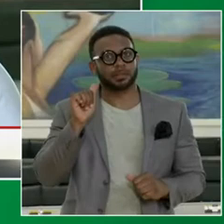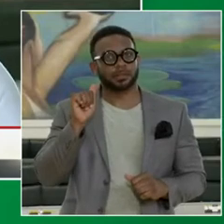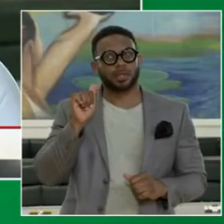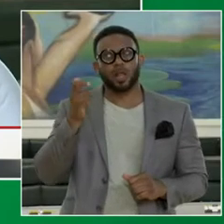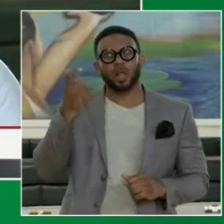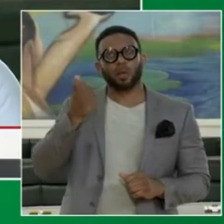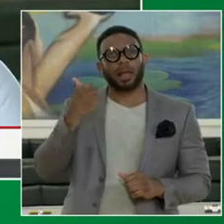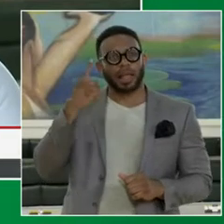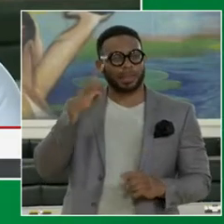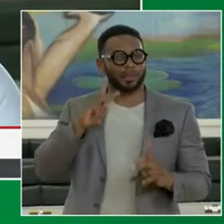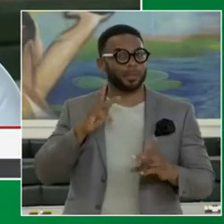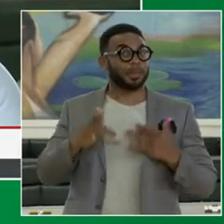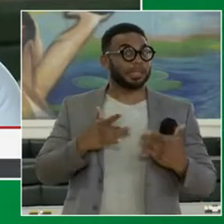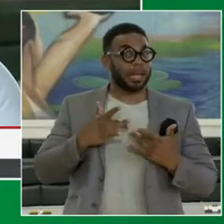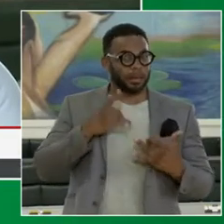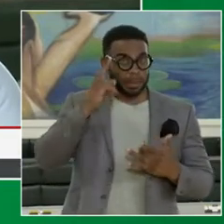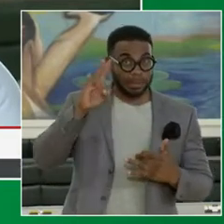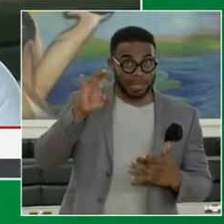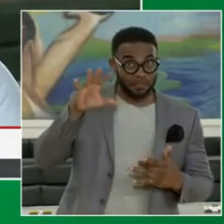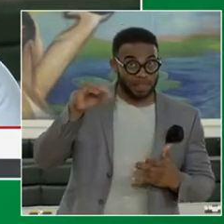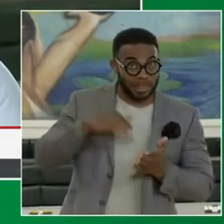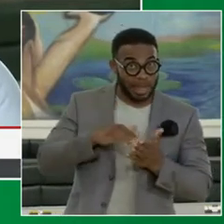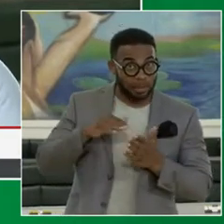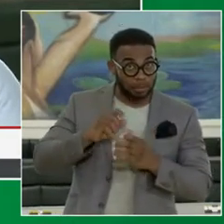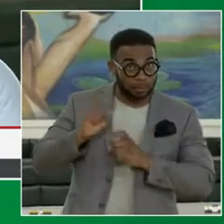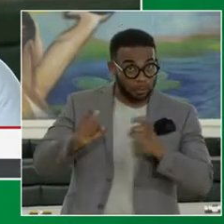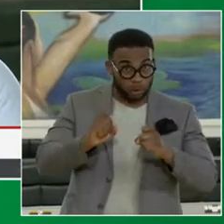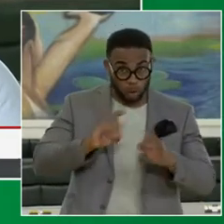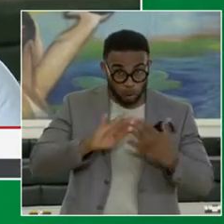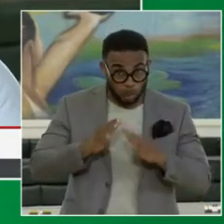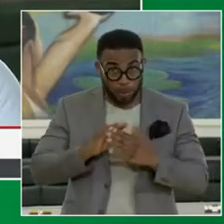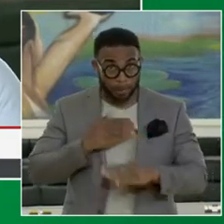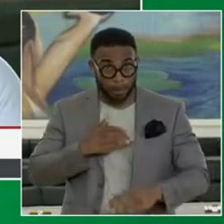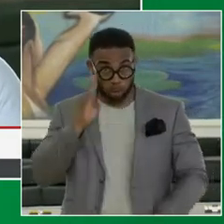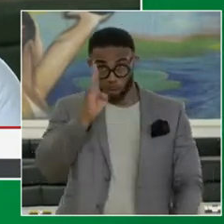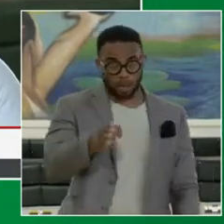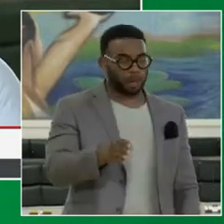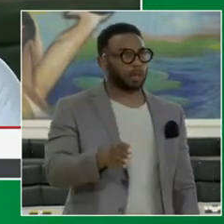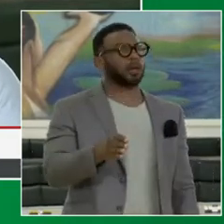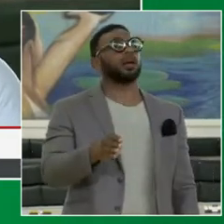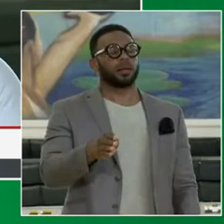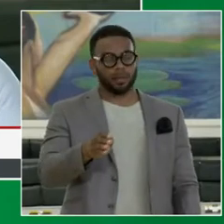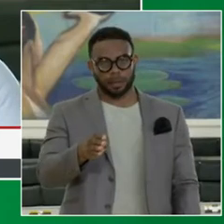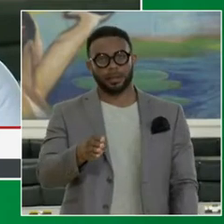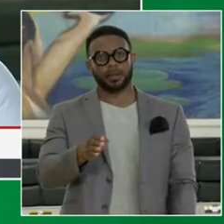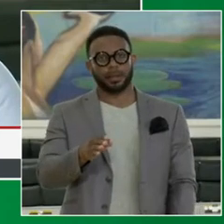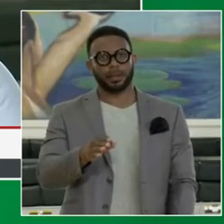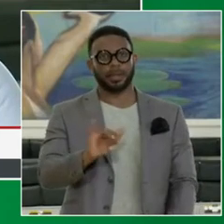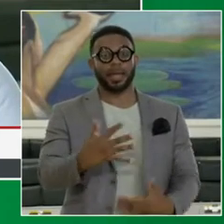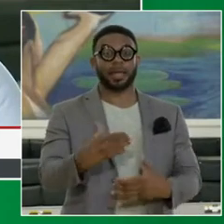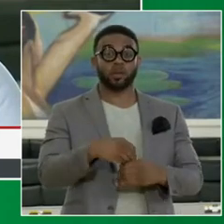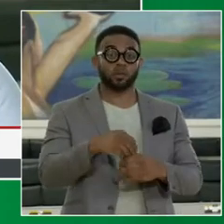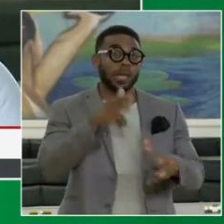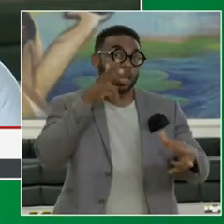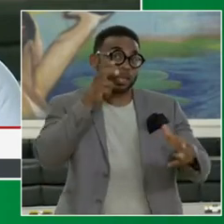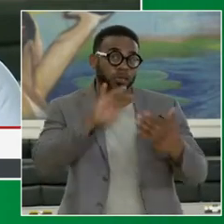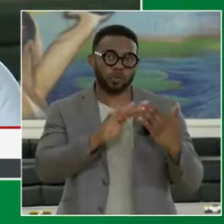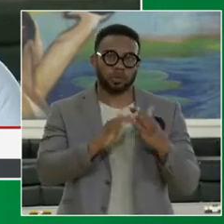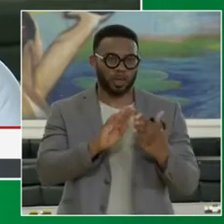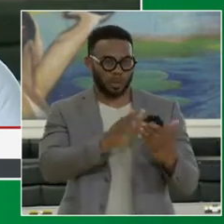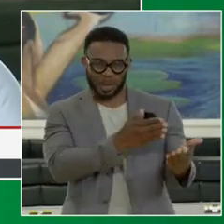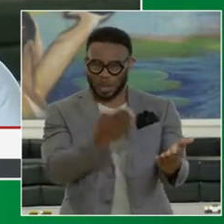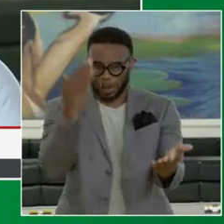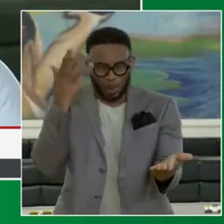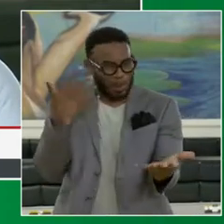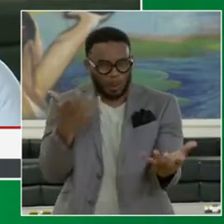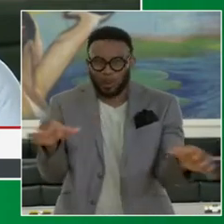I think that people were excited because it reflects listening to the community. The community actually knows what